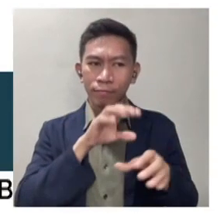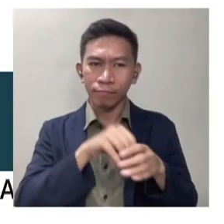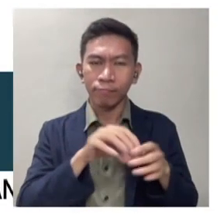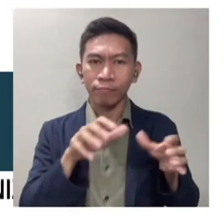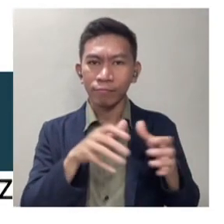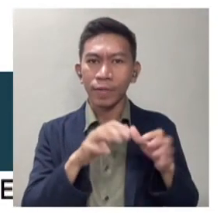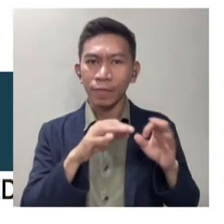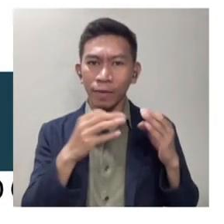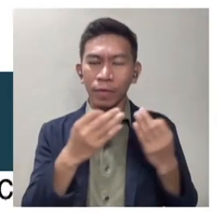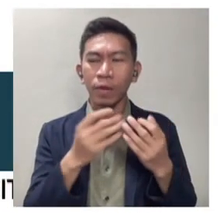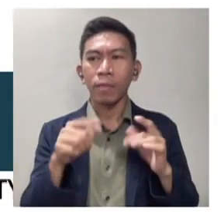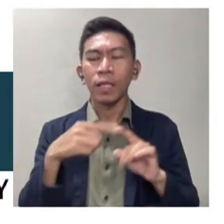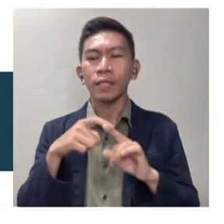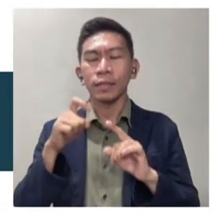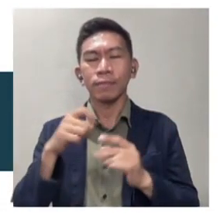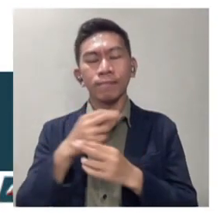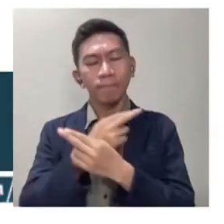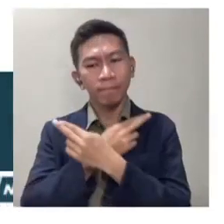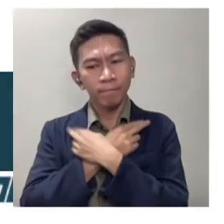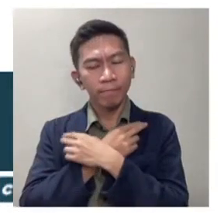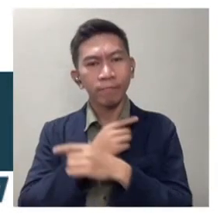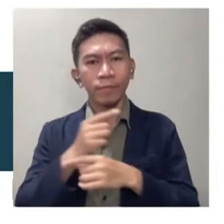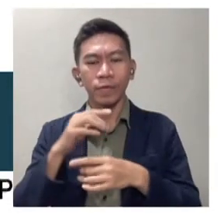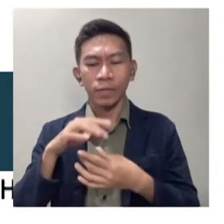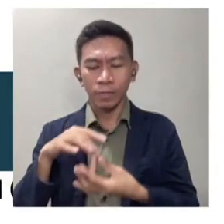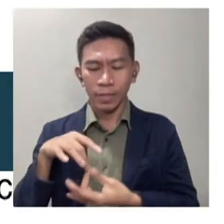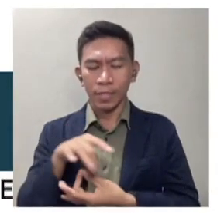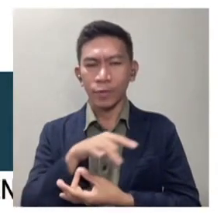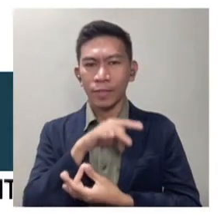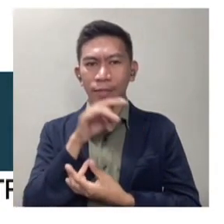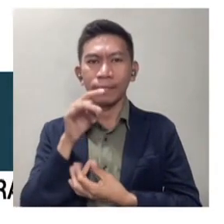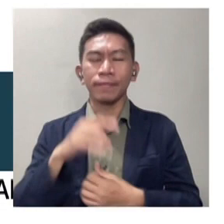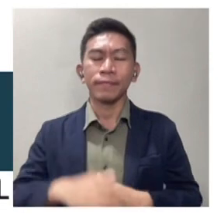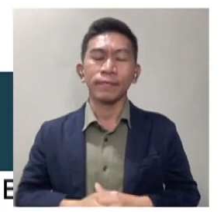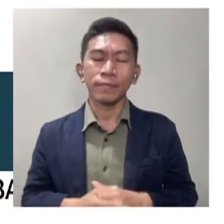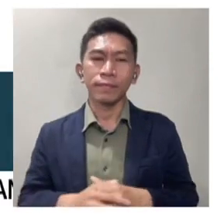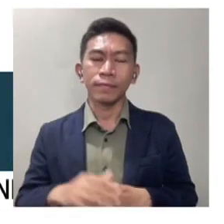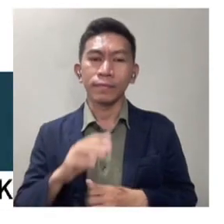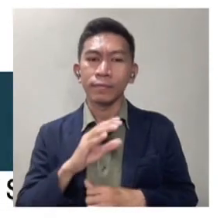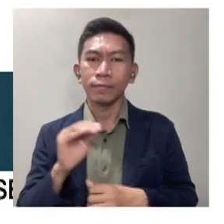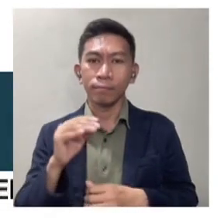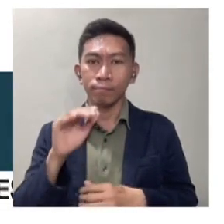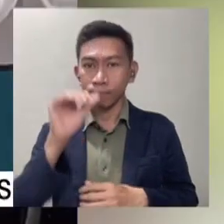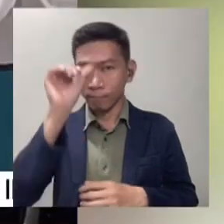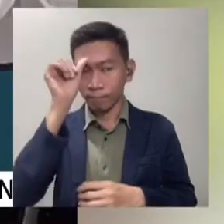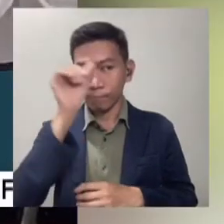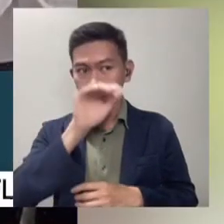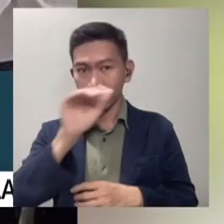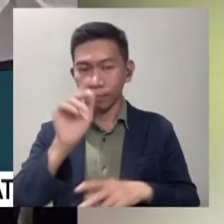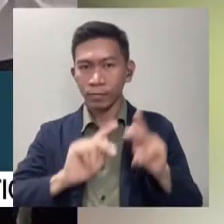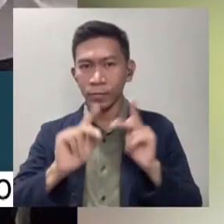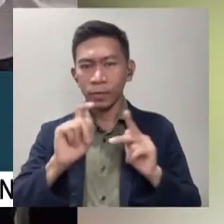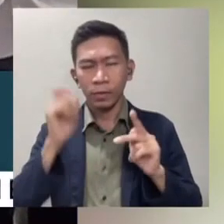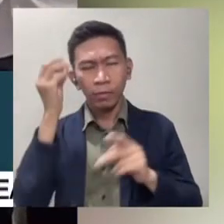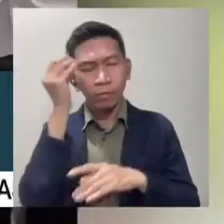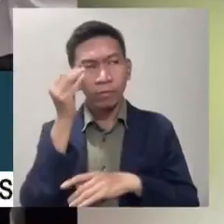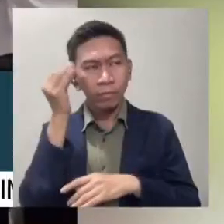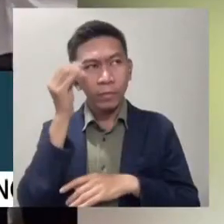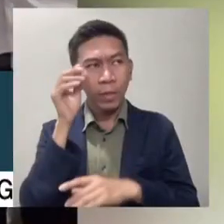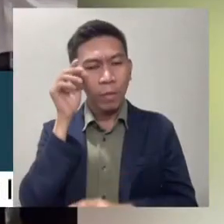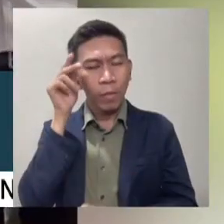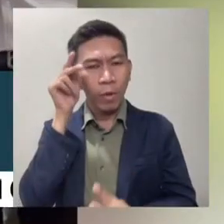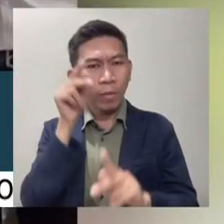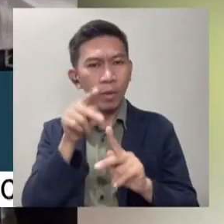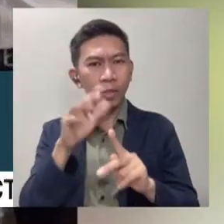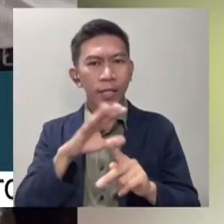receiving much-needed nourishment for our spiritual lives. The president also reminded the public to reflect on the purpose and our